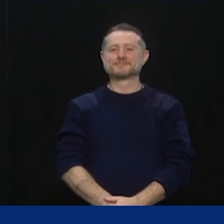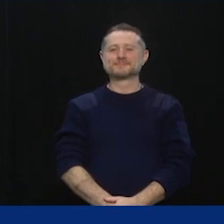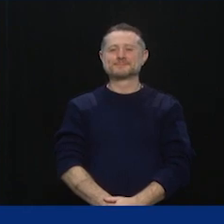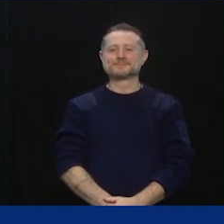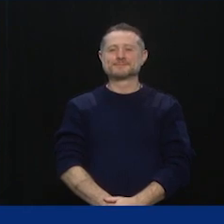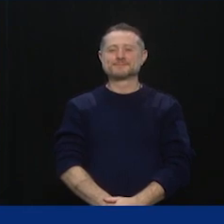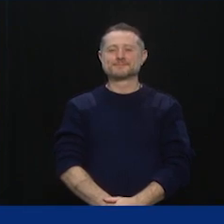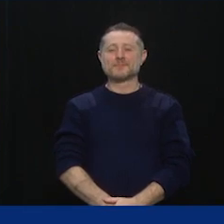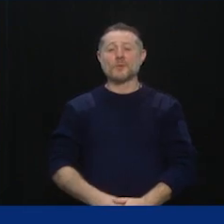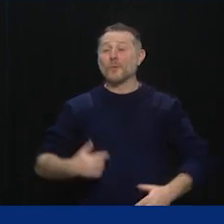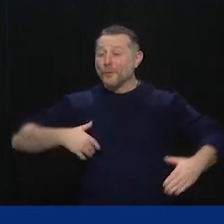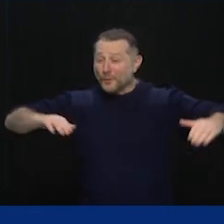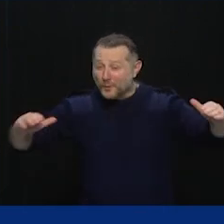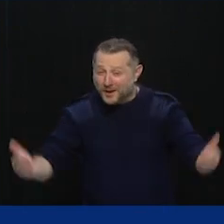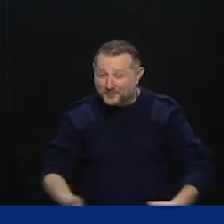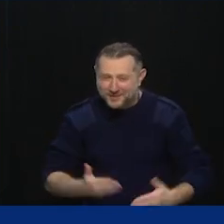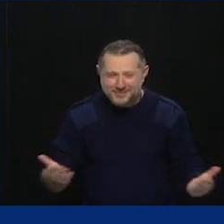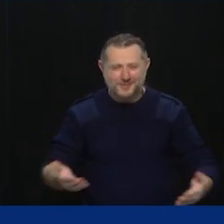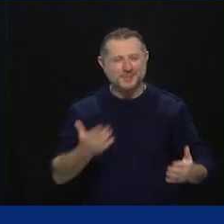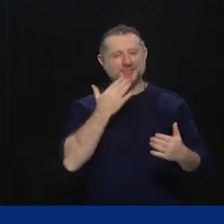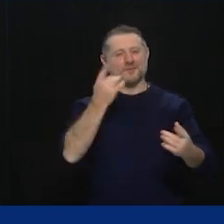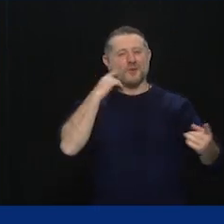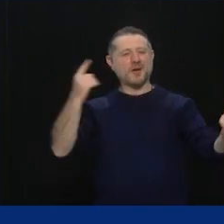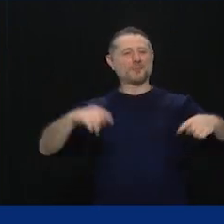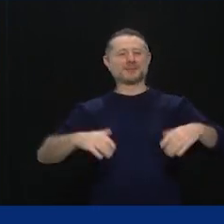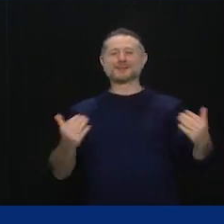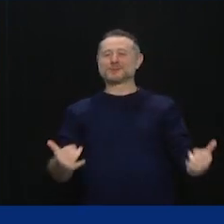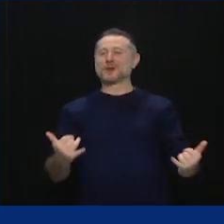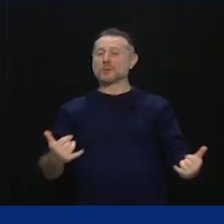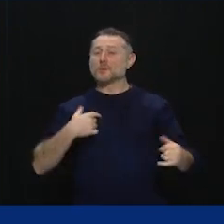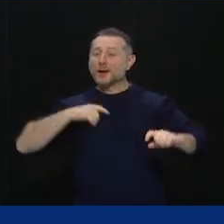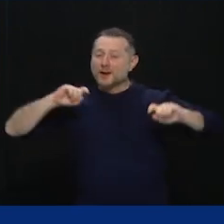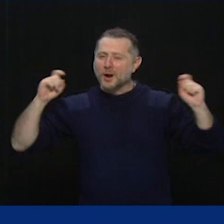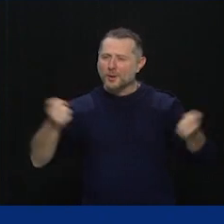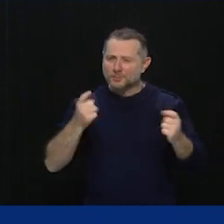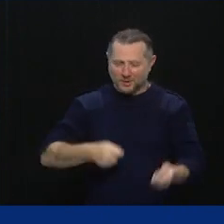All right, well, welcome everybody. Thanks for coming today. Help us celebrate our groundbreaking.